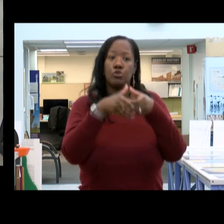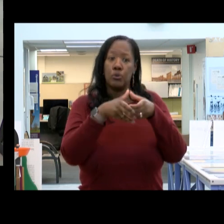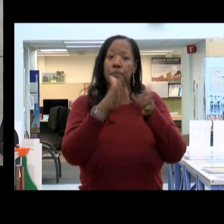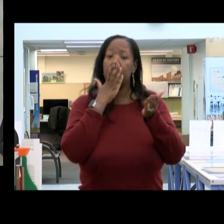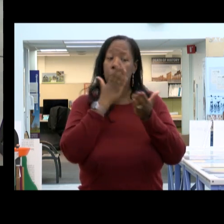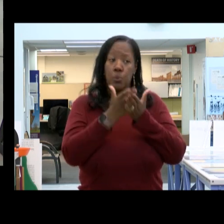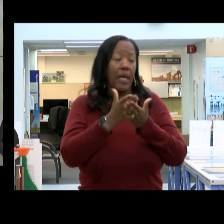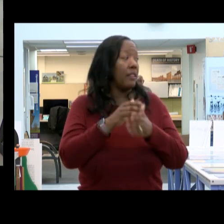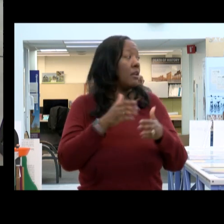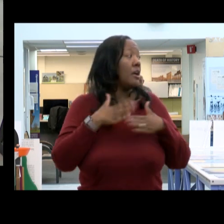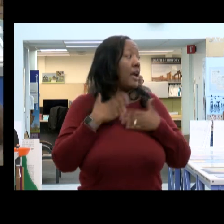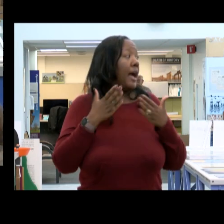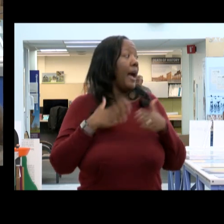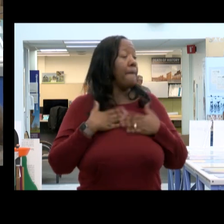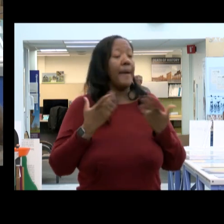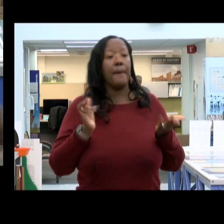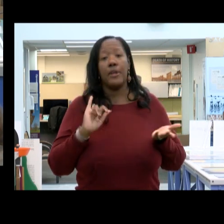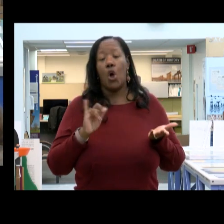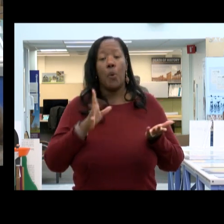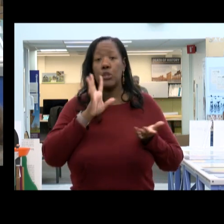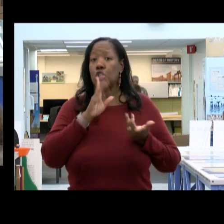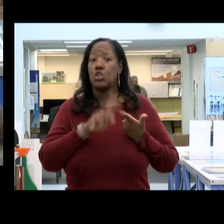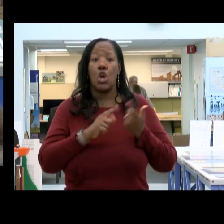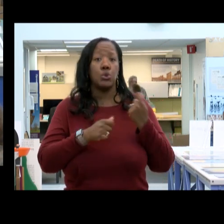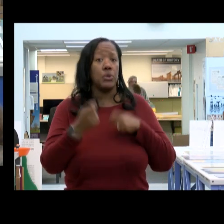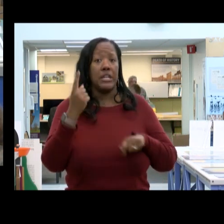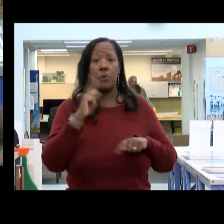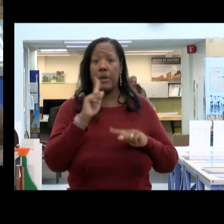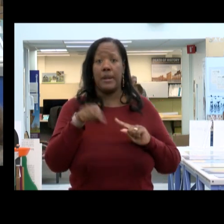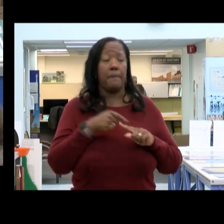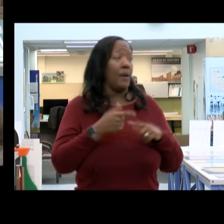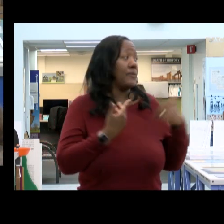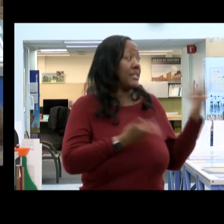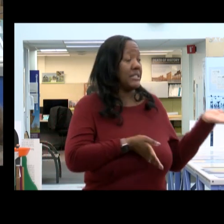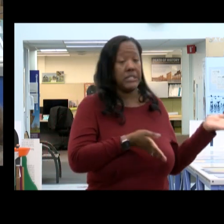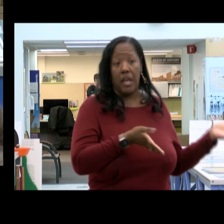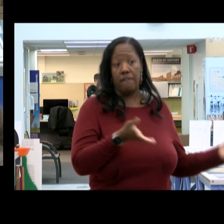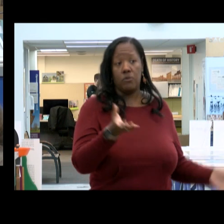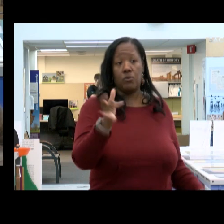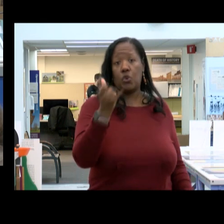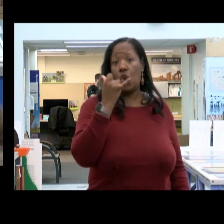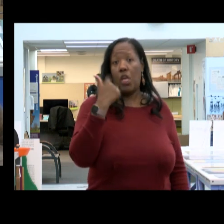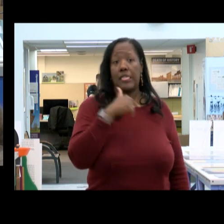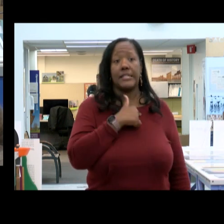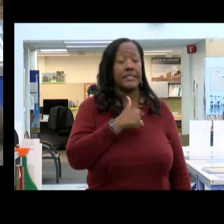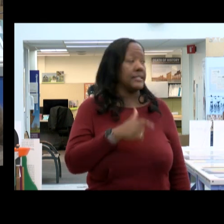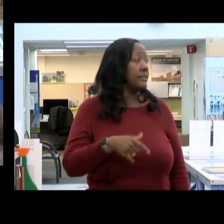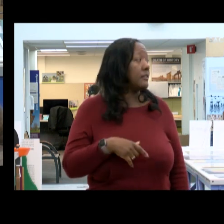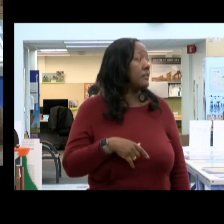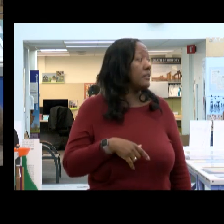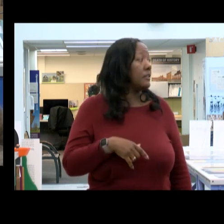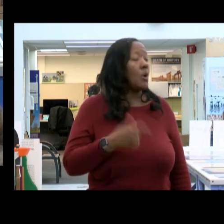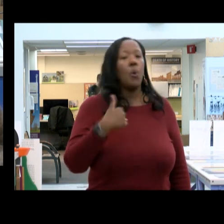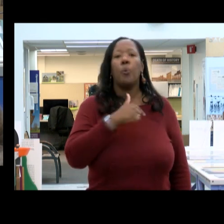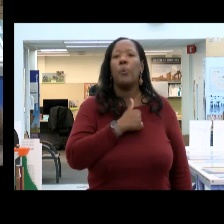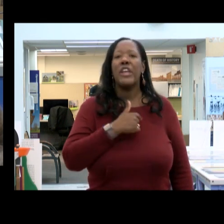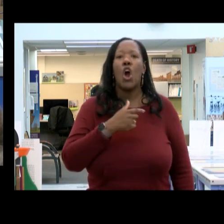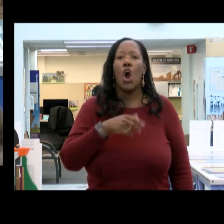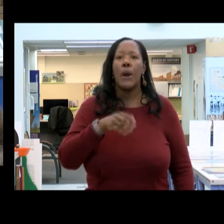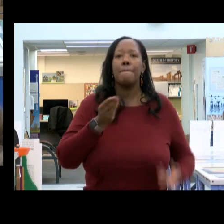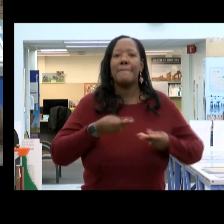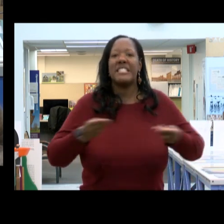I'm happy to always talk to anybody about this stuff. I'm a bit of a, well, we both are. We're Yeah. material nerds,